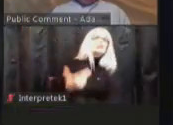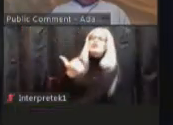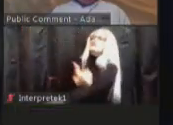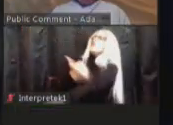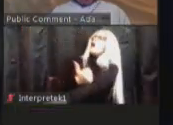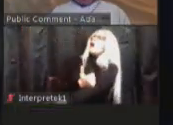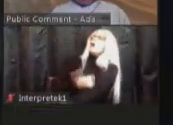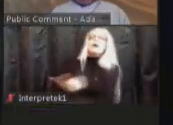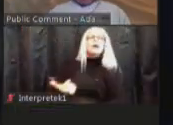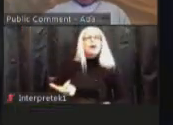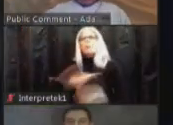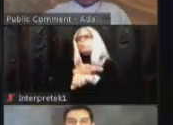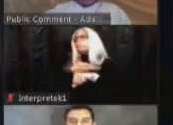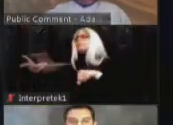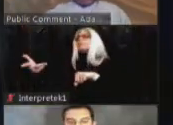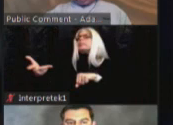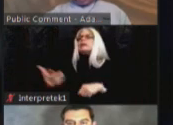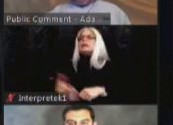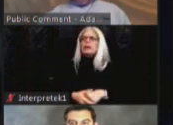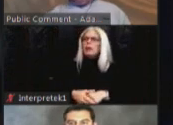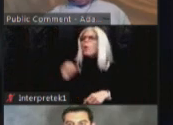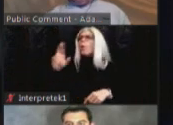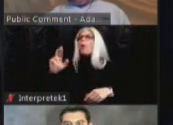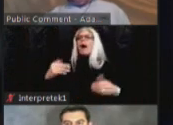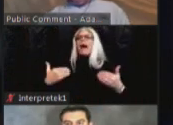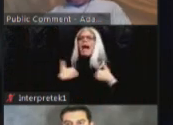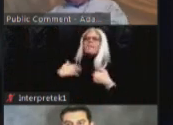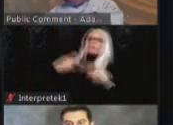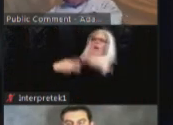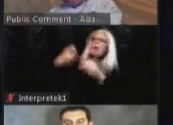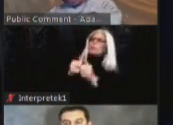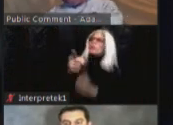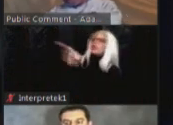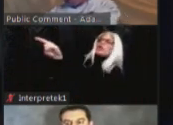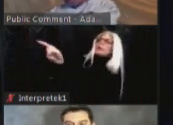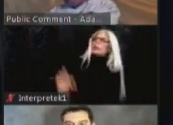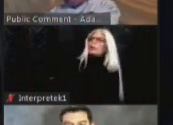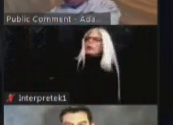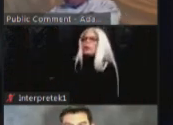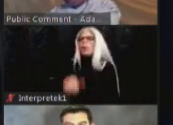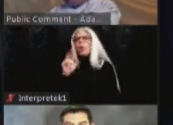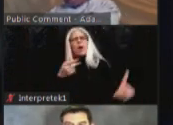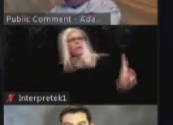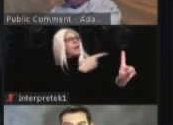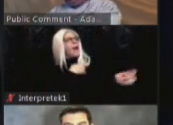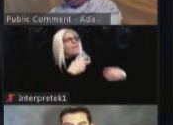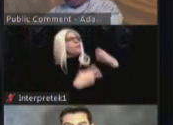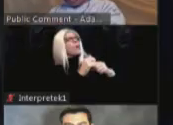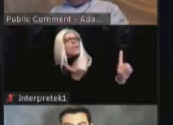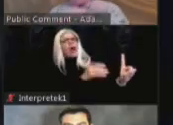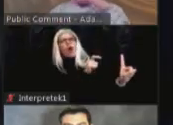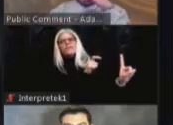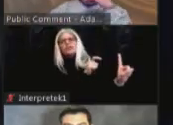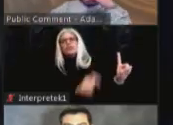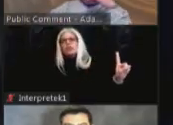an issue with the commission or the mayor. Our officers' hands and our security